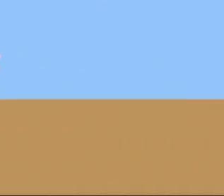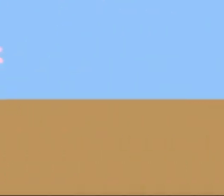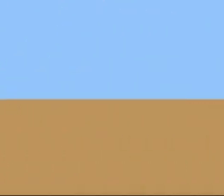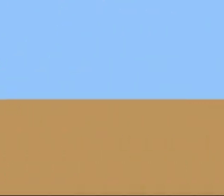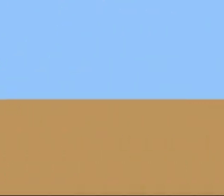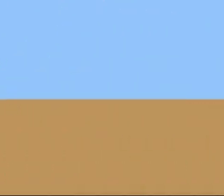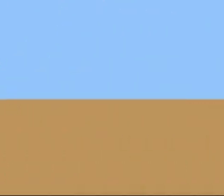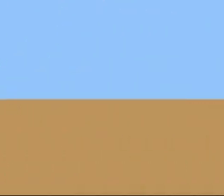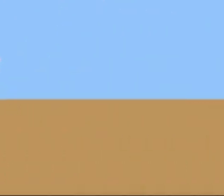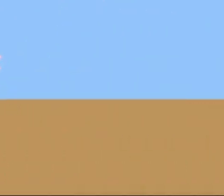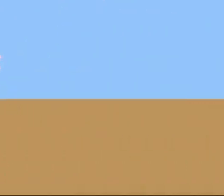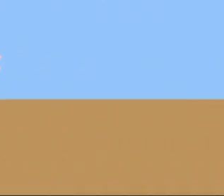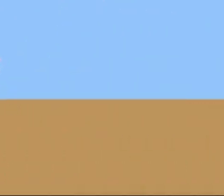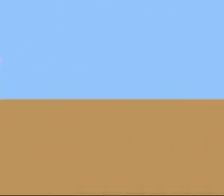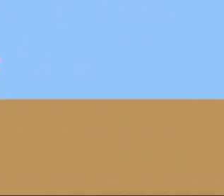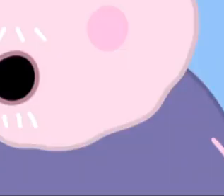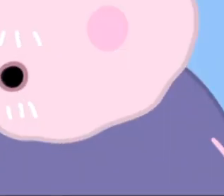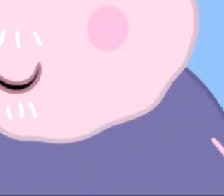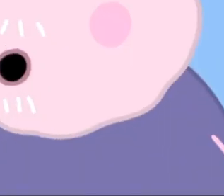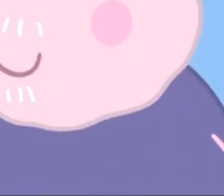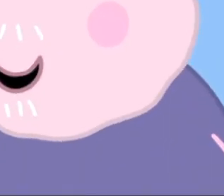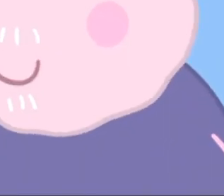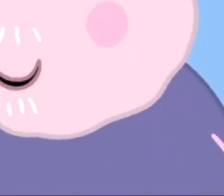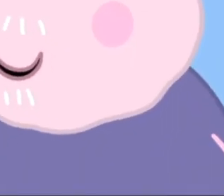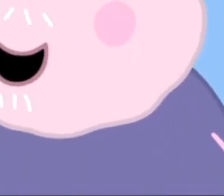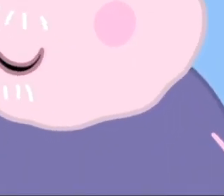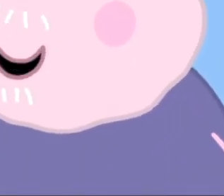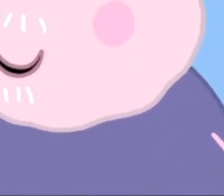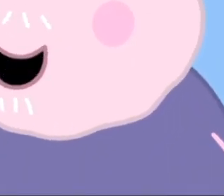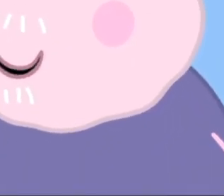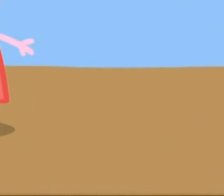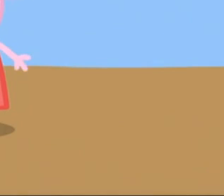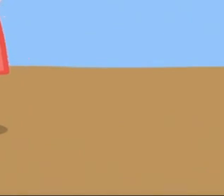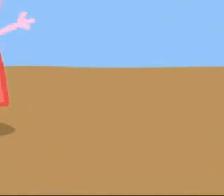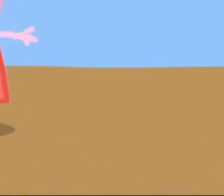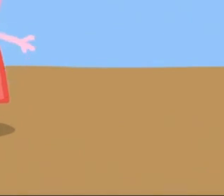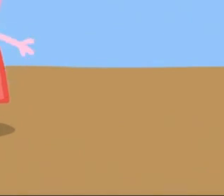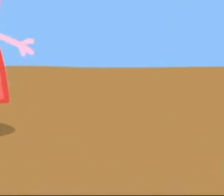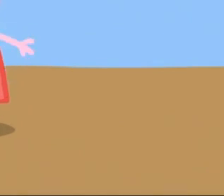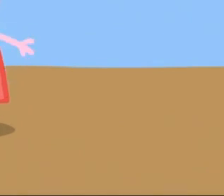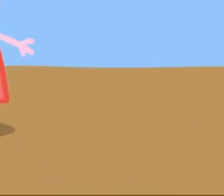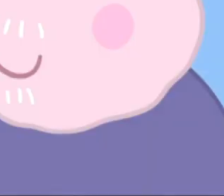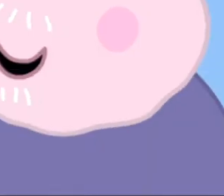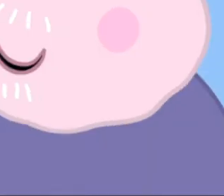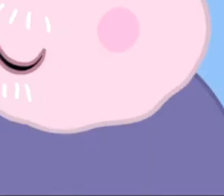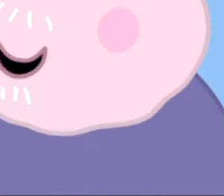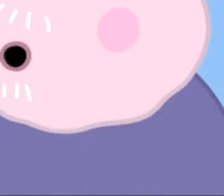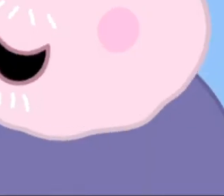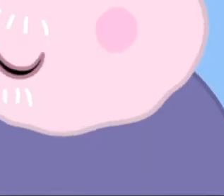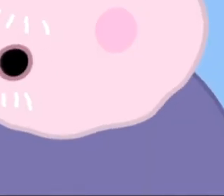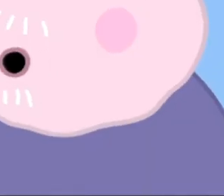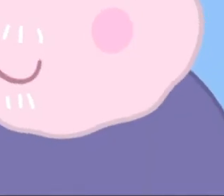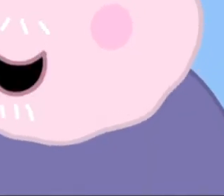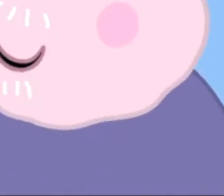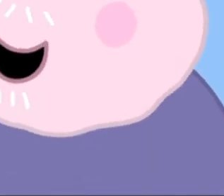Grandpa! I want to plant a seed. Would you like to plant a strawberry seed? Yes, please. This seed